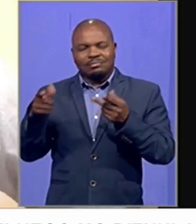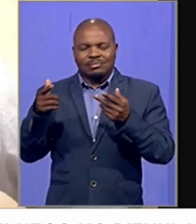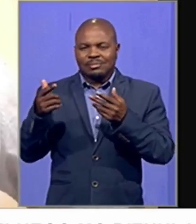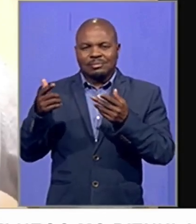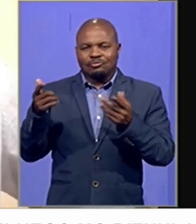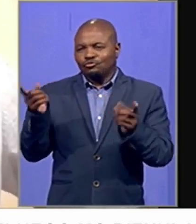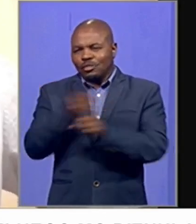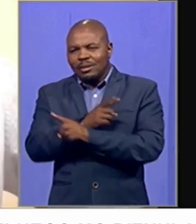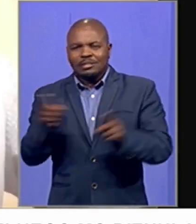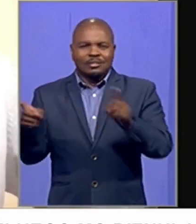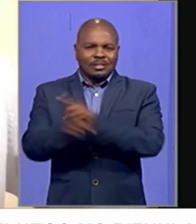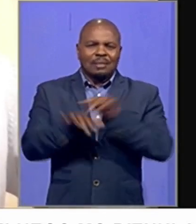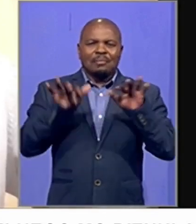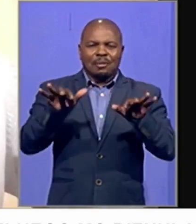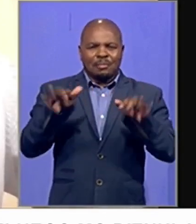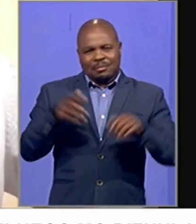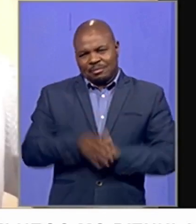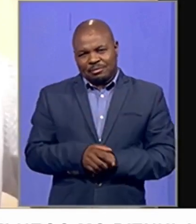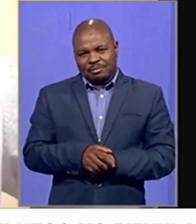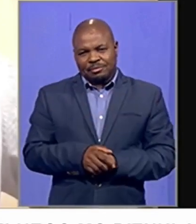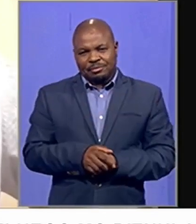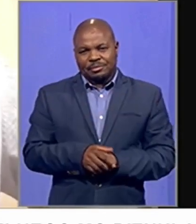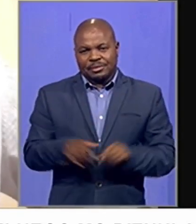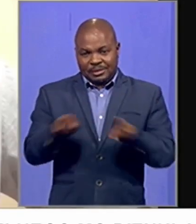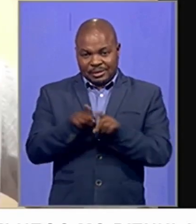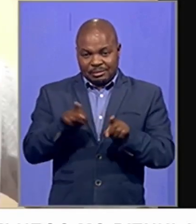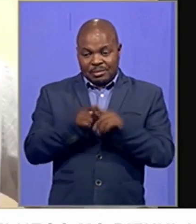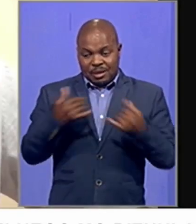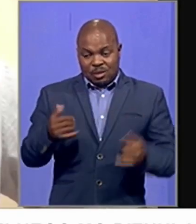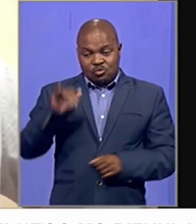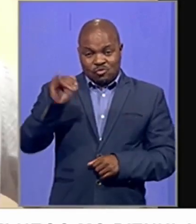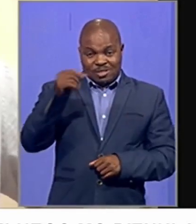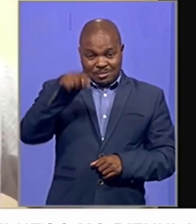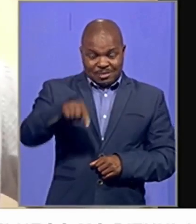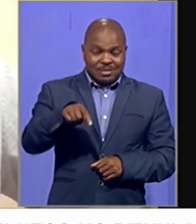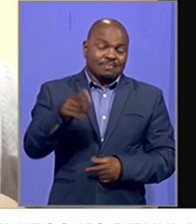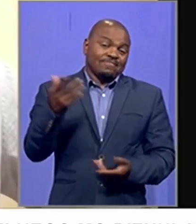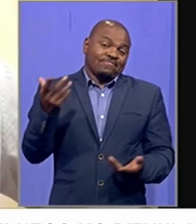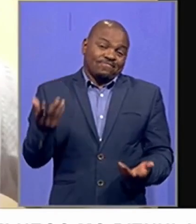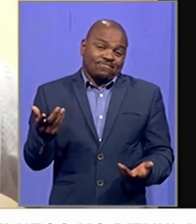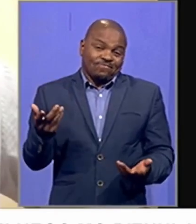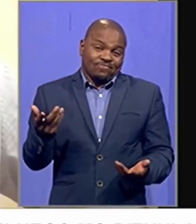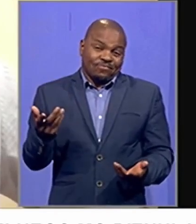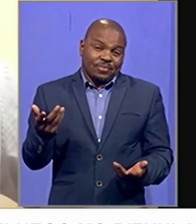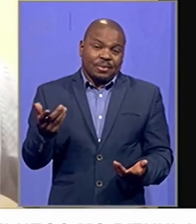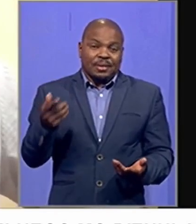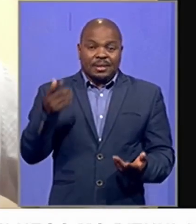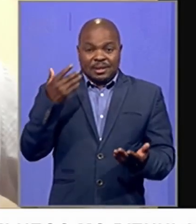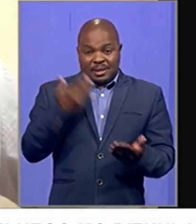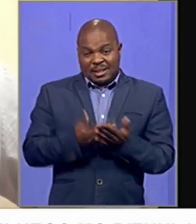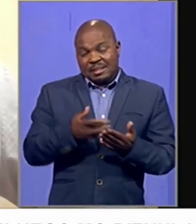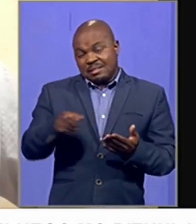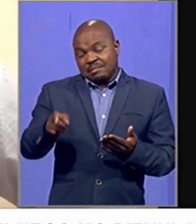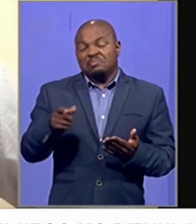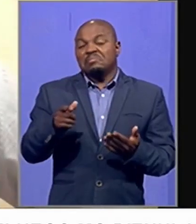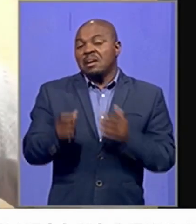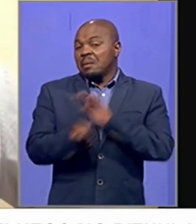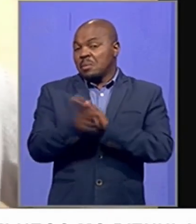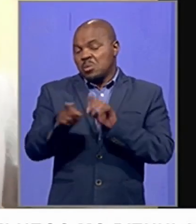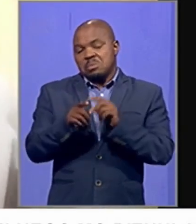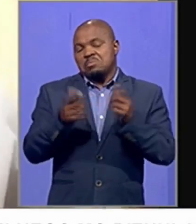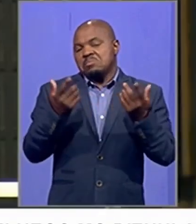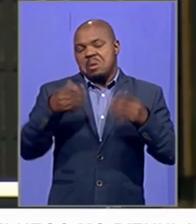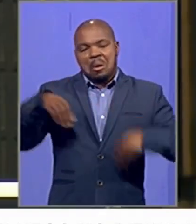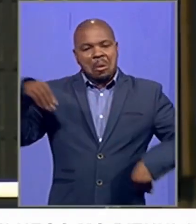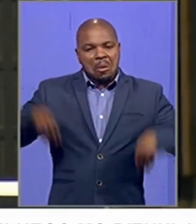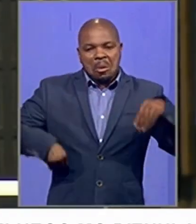officers, which as well lead the city of Johannesburg to probably experience multiple